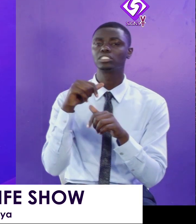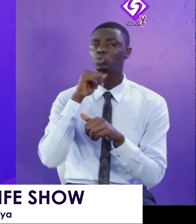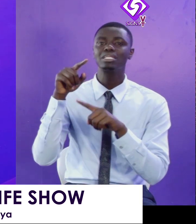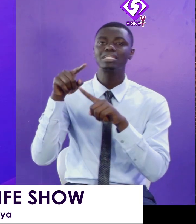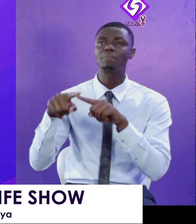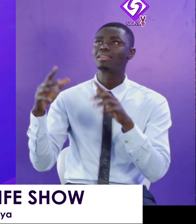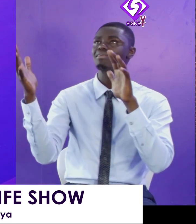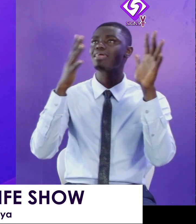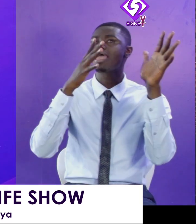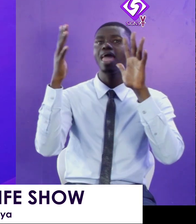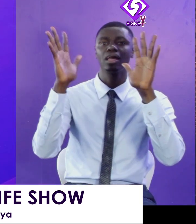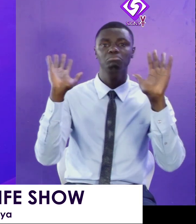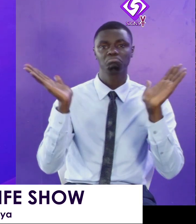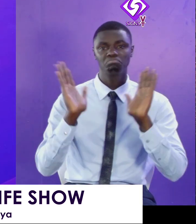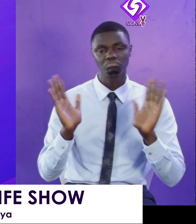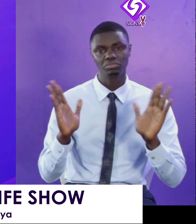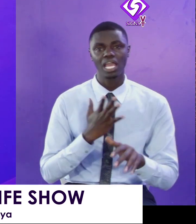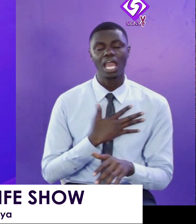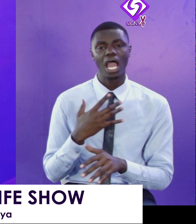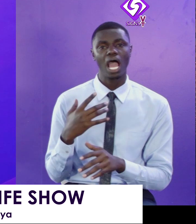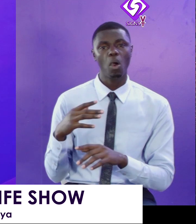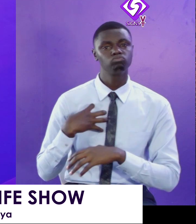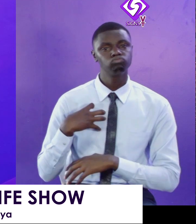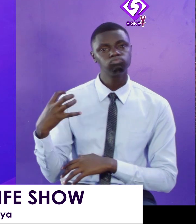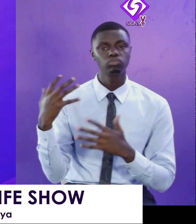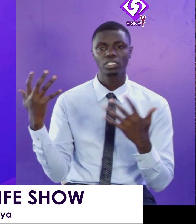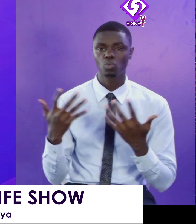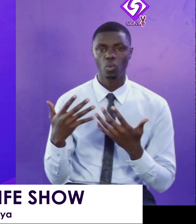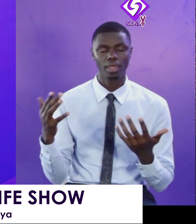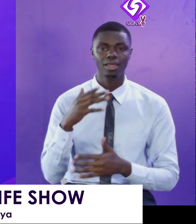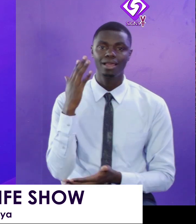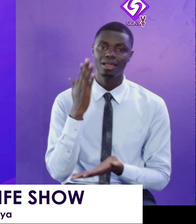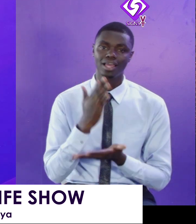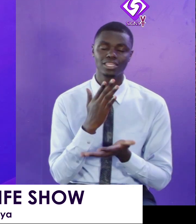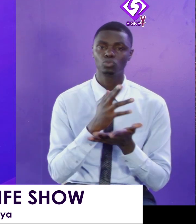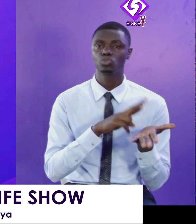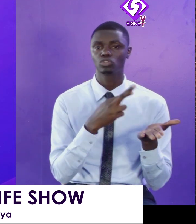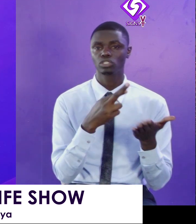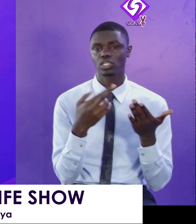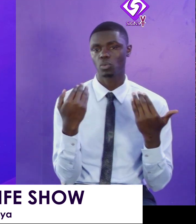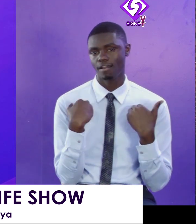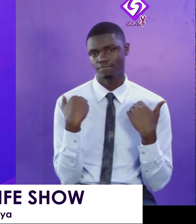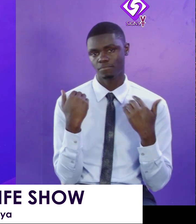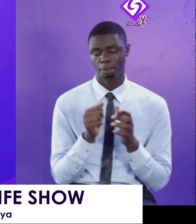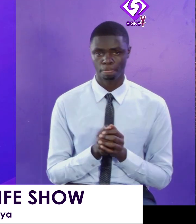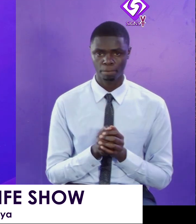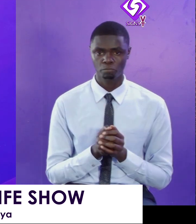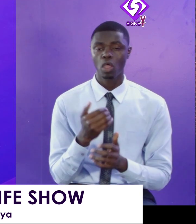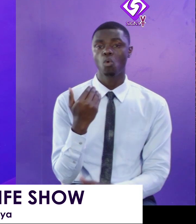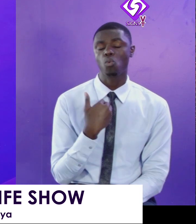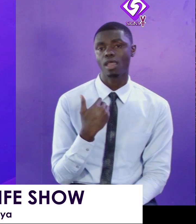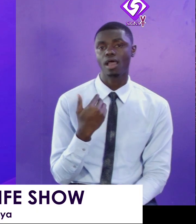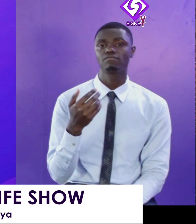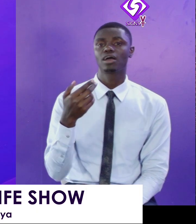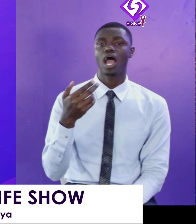in the air. Our riches lies in the true resources we have in us. We have our